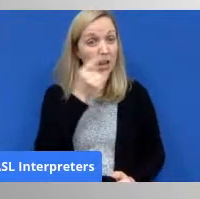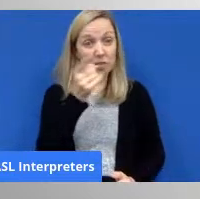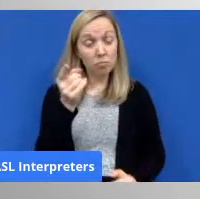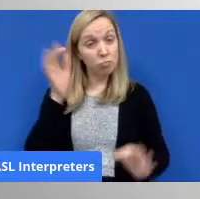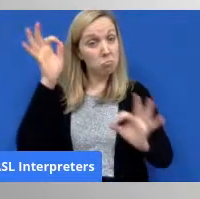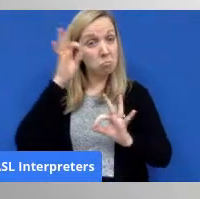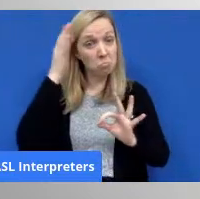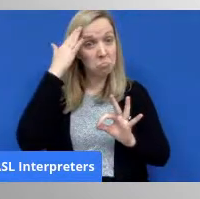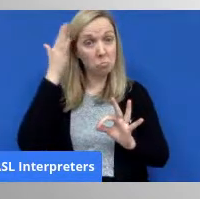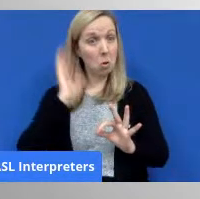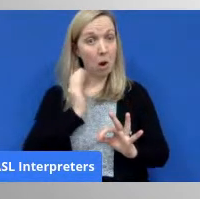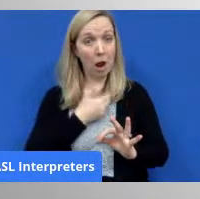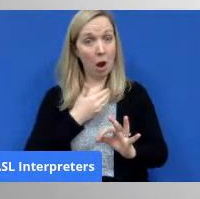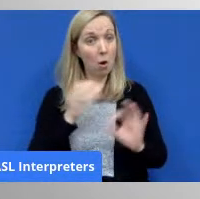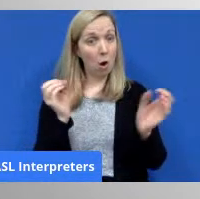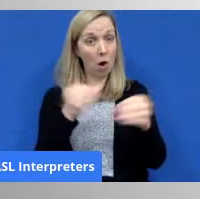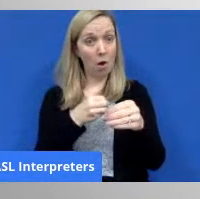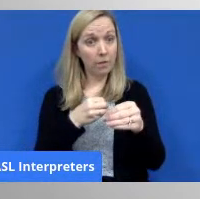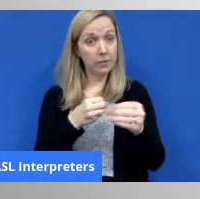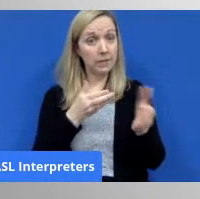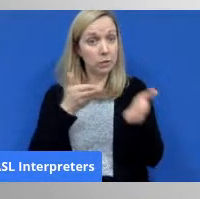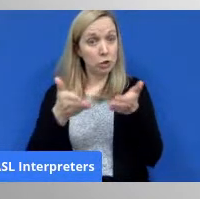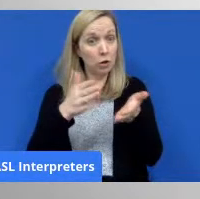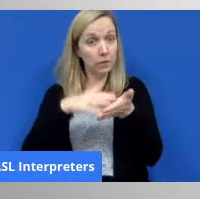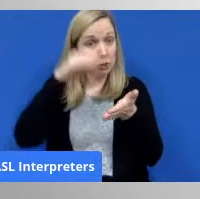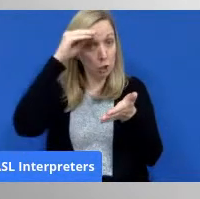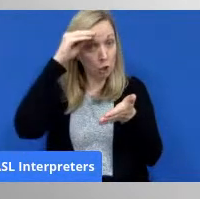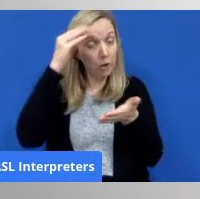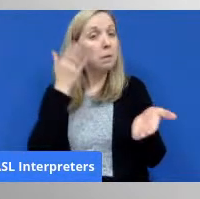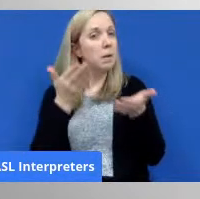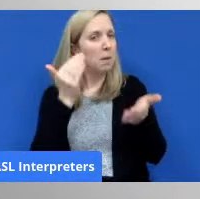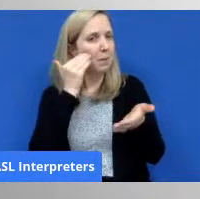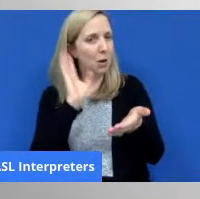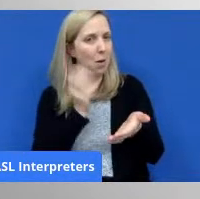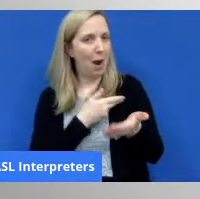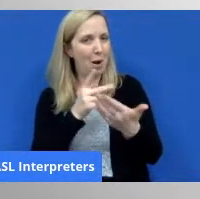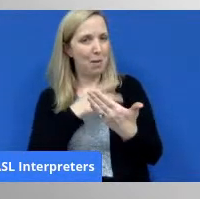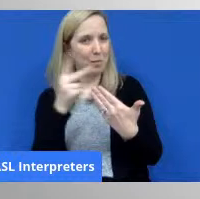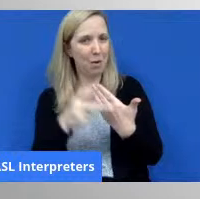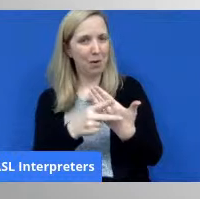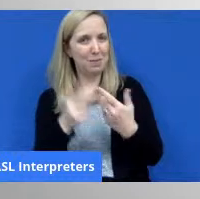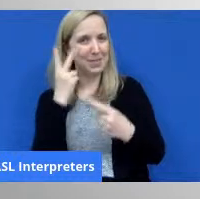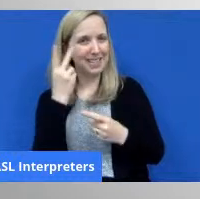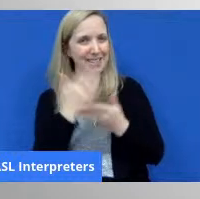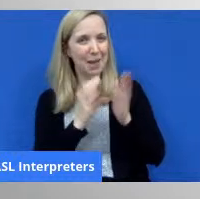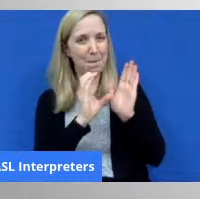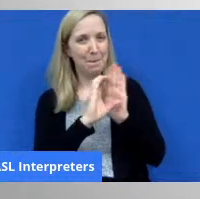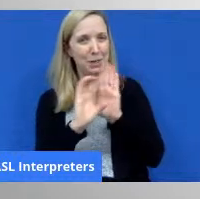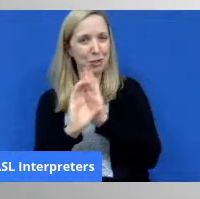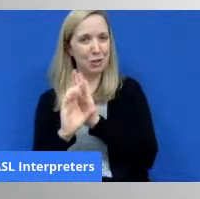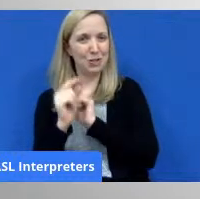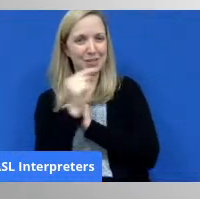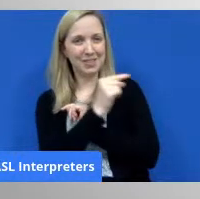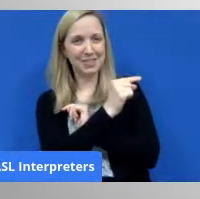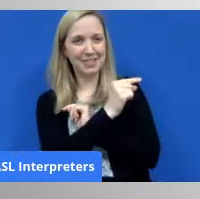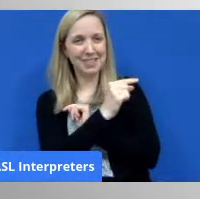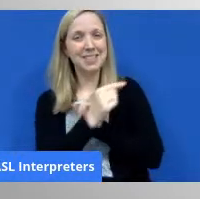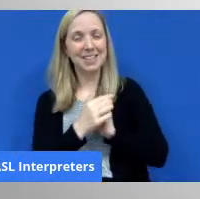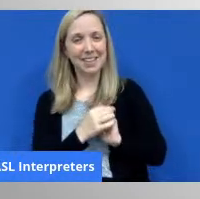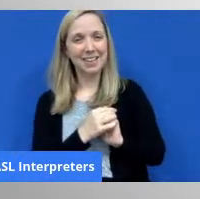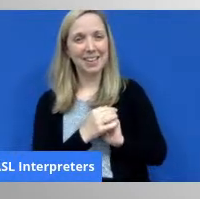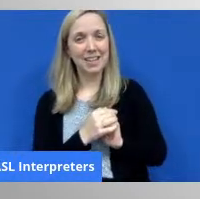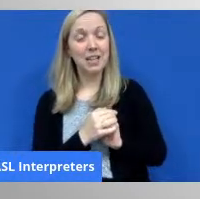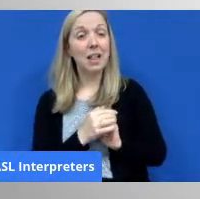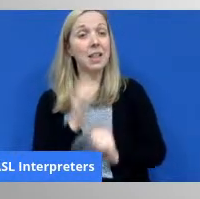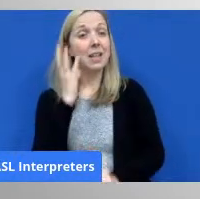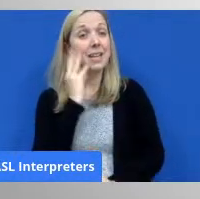Service Learning, you may be familiar with some of our programs, and I have some logos up here. Our Experience UGA program, which I'm going to talk a